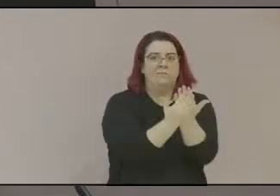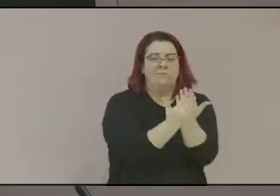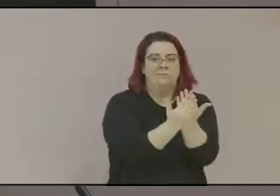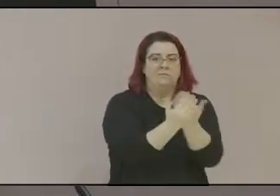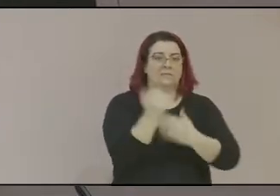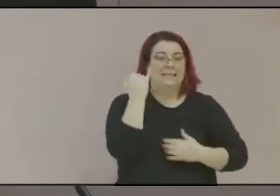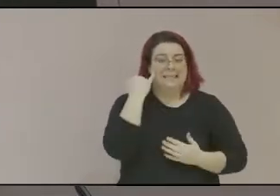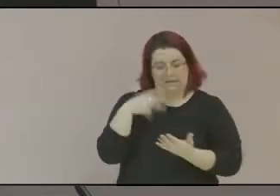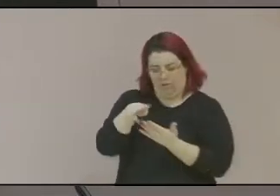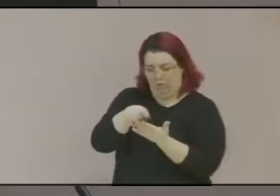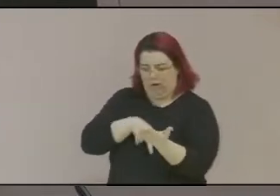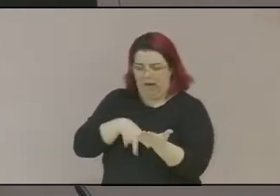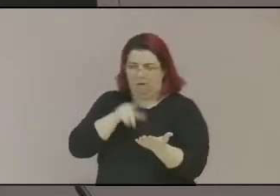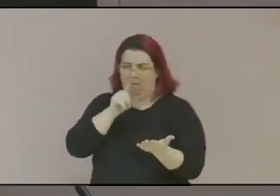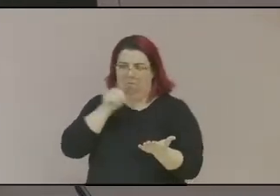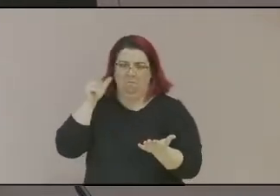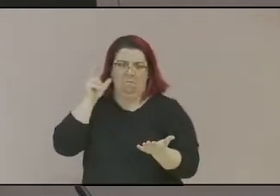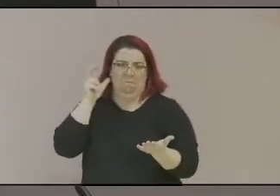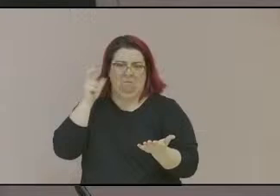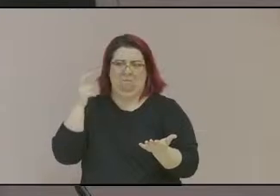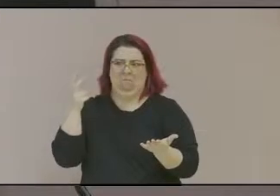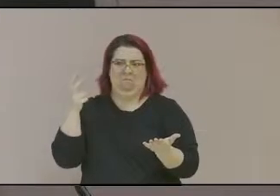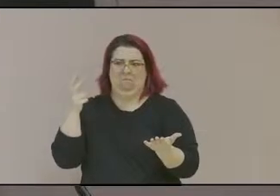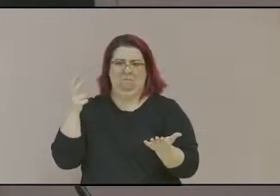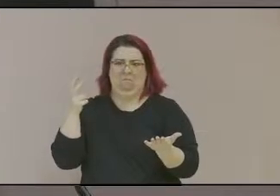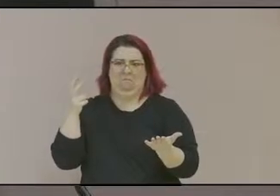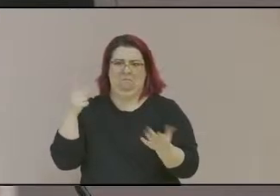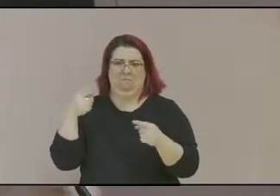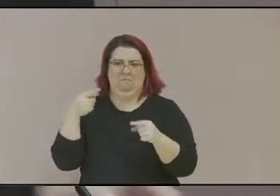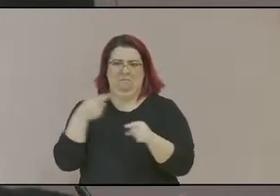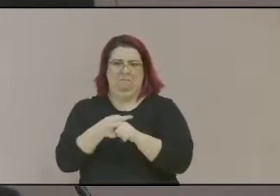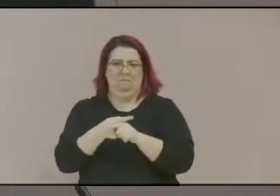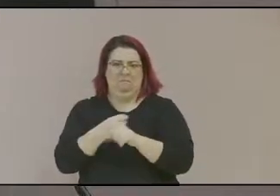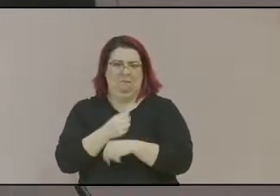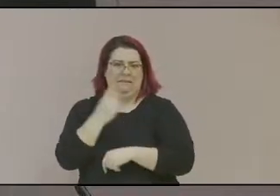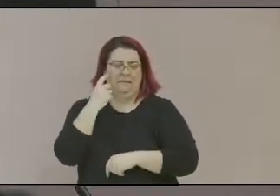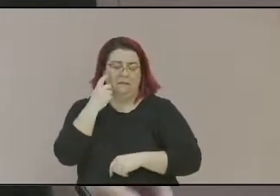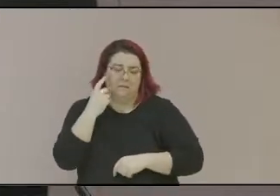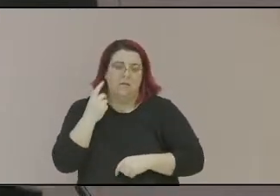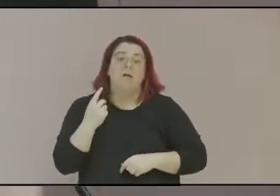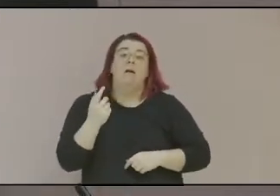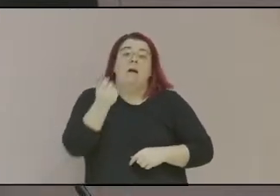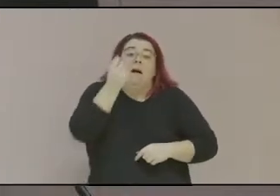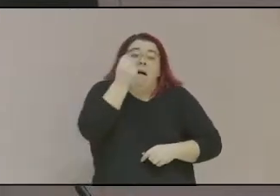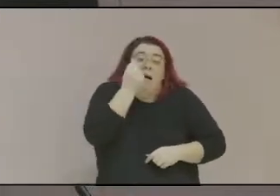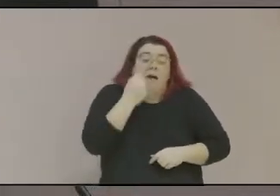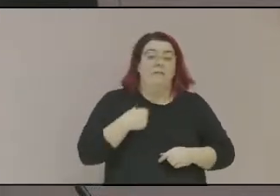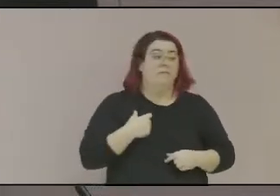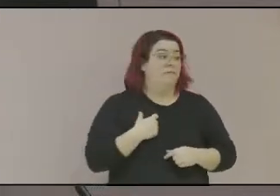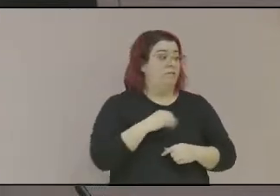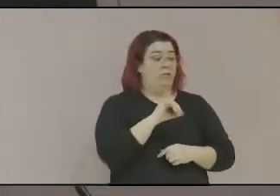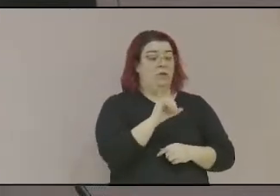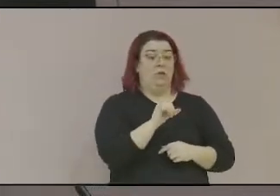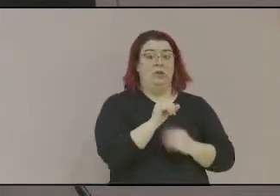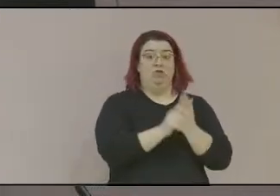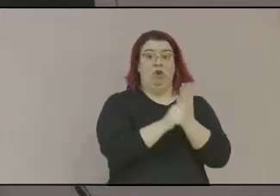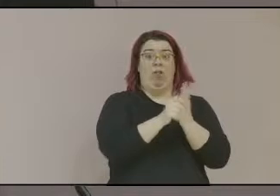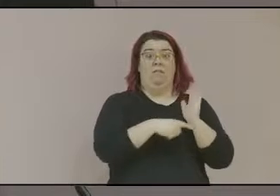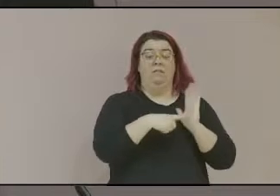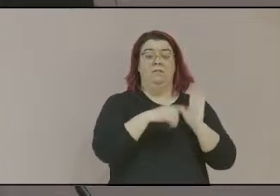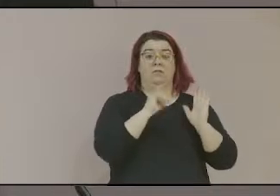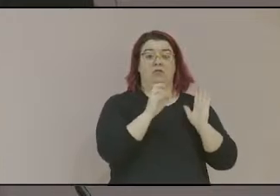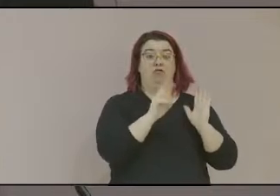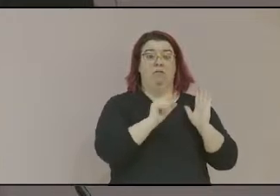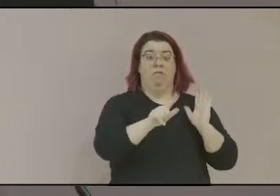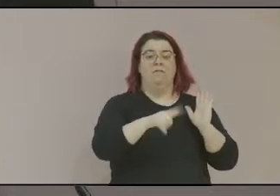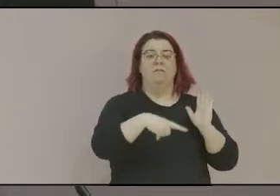to read and listen at the same time. But unfortunately, the journal that I published it in, has gone,